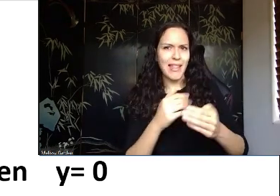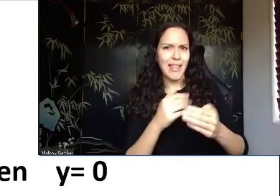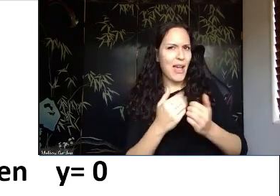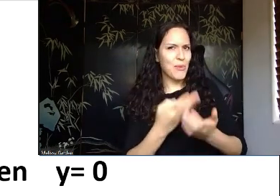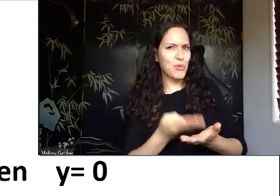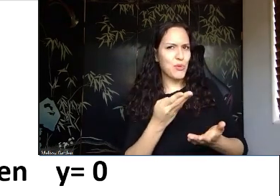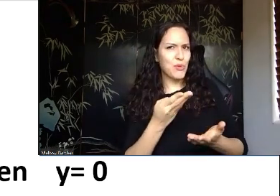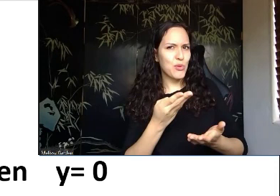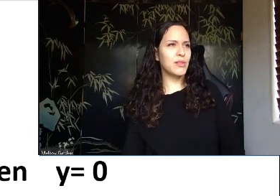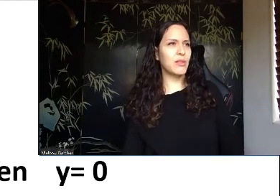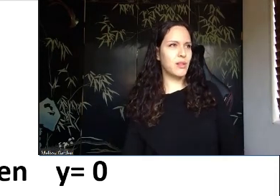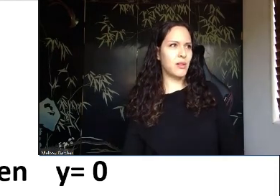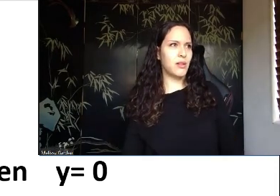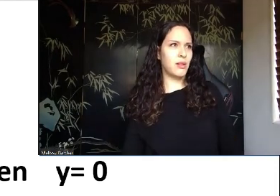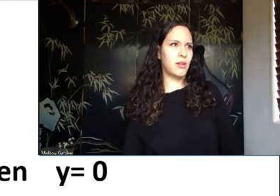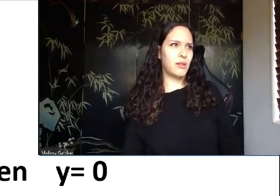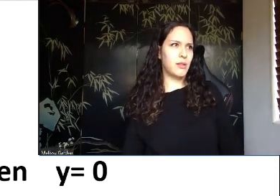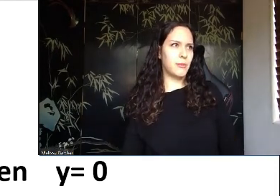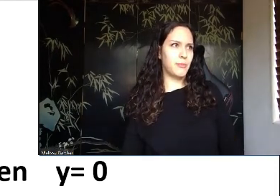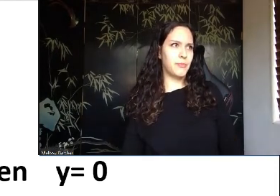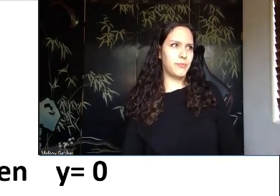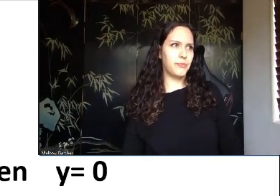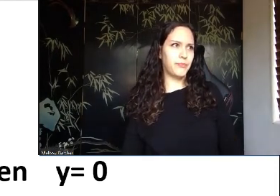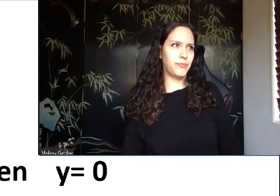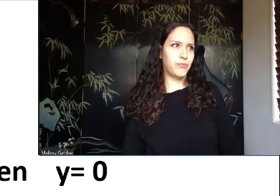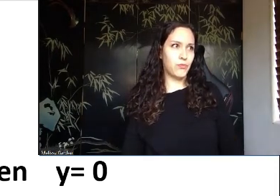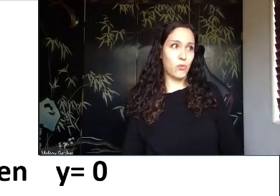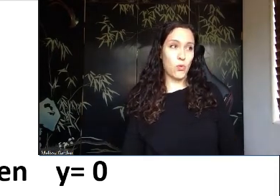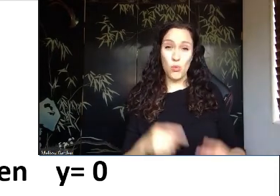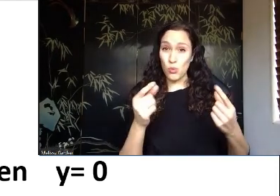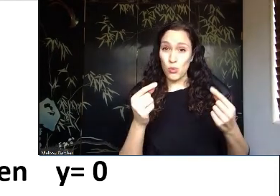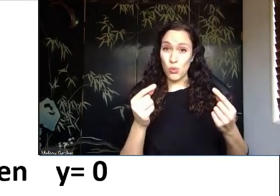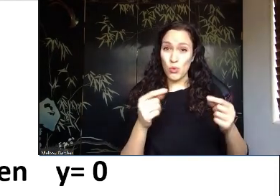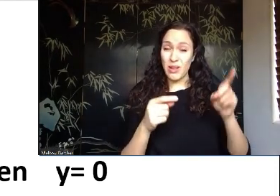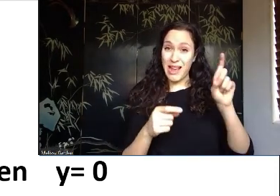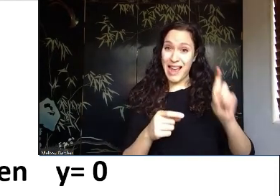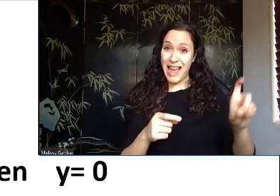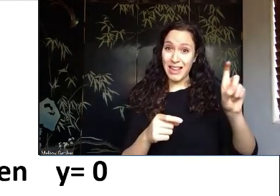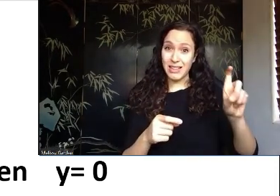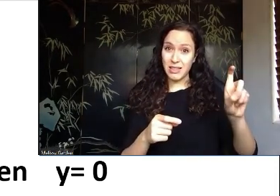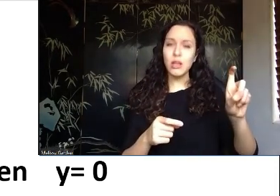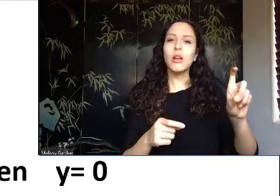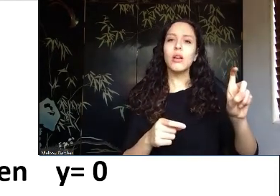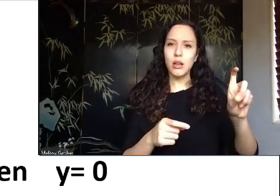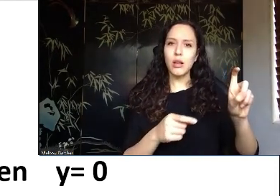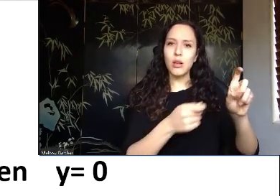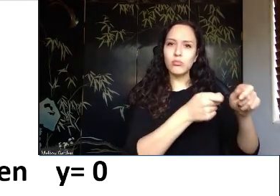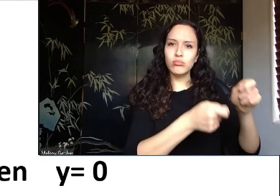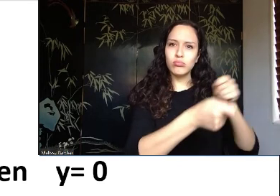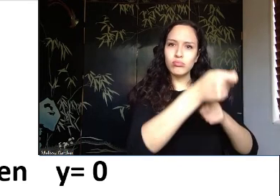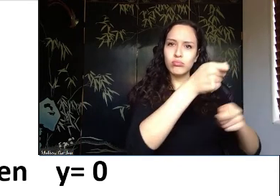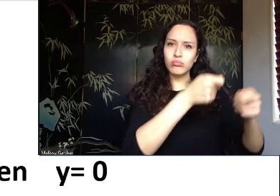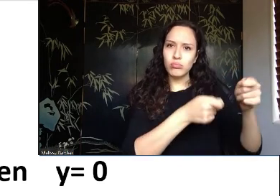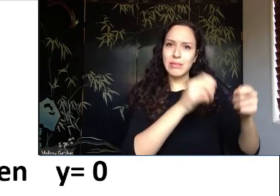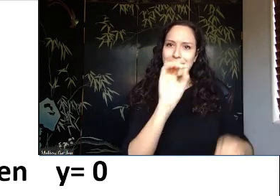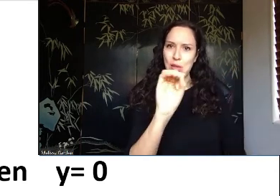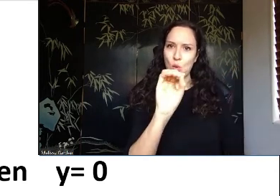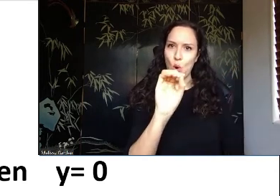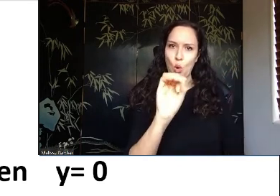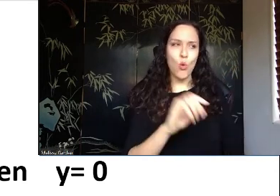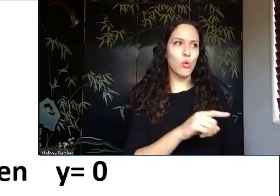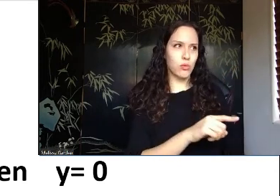you really are doing is plugging 0 in for x. Because look at, what's the coordinate of